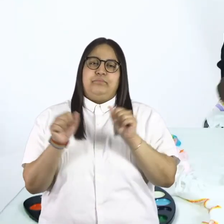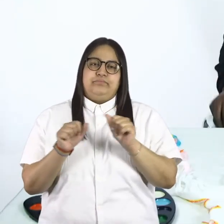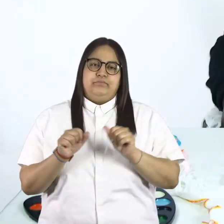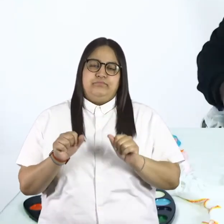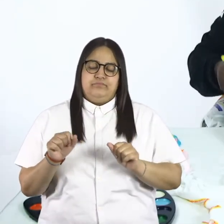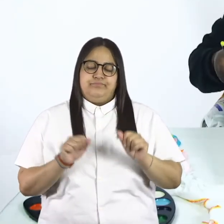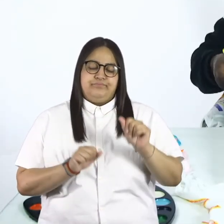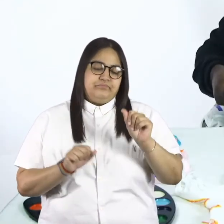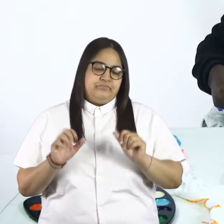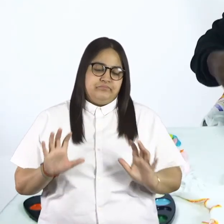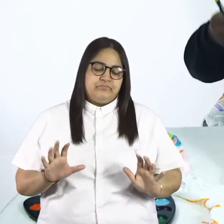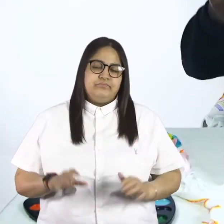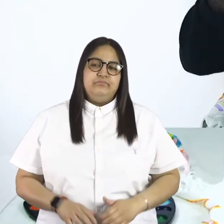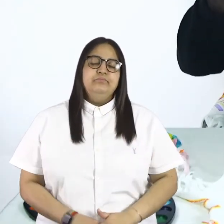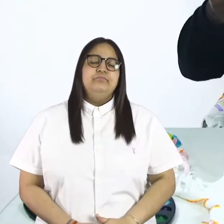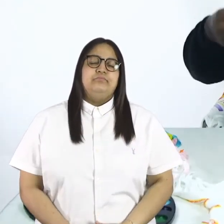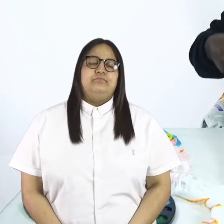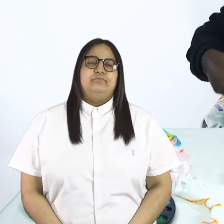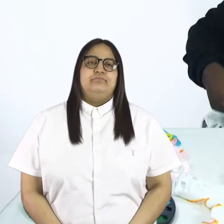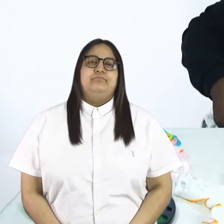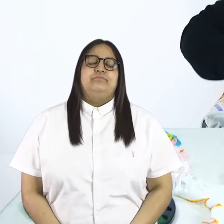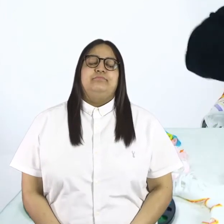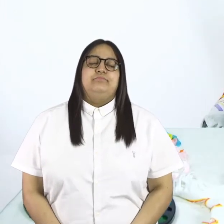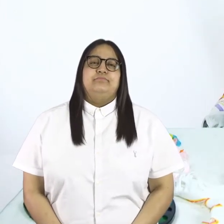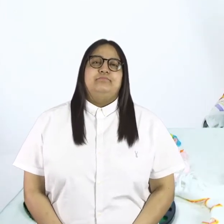It just looks so vibrant.